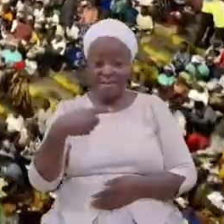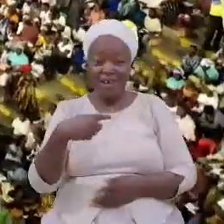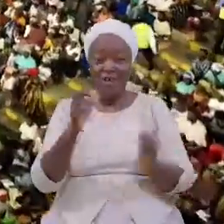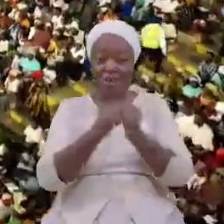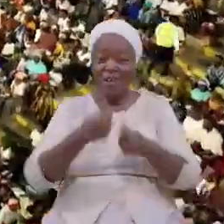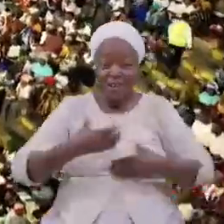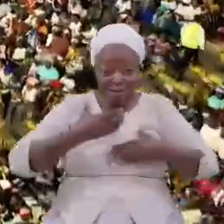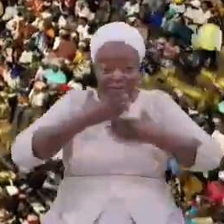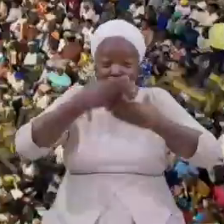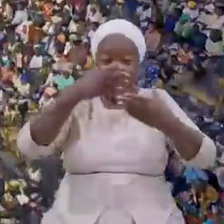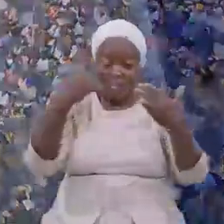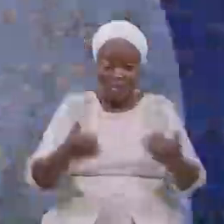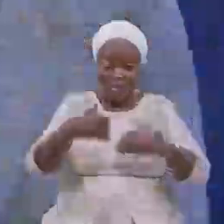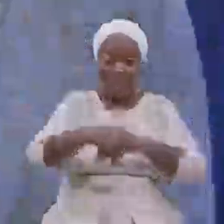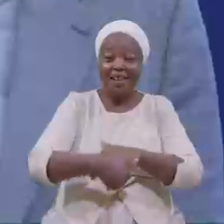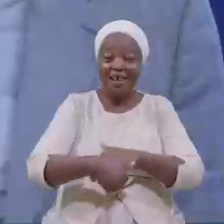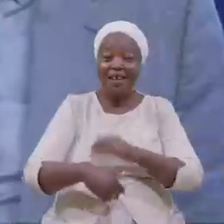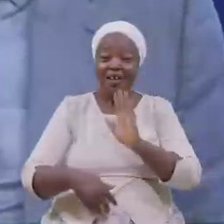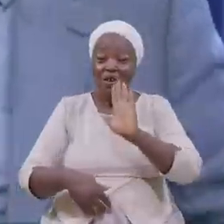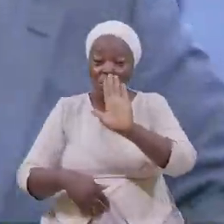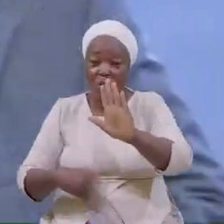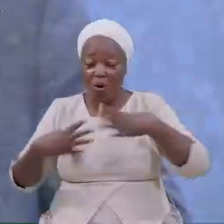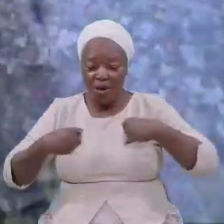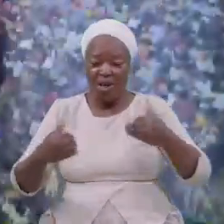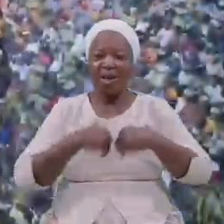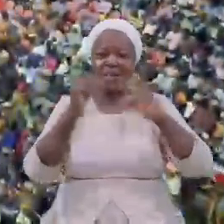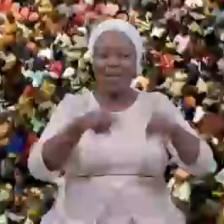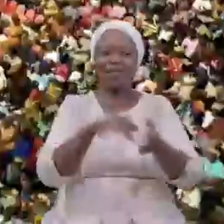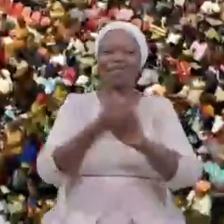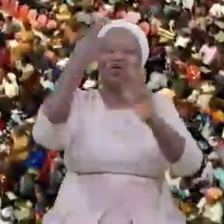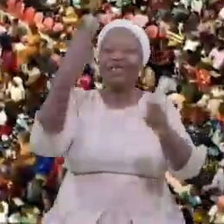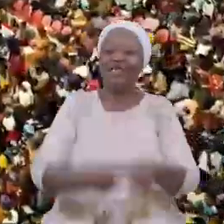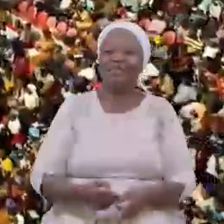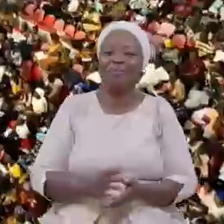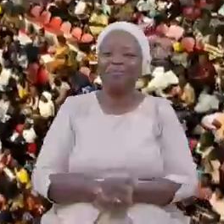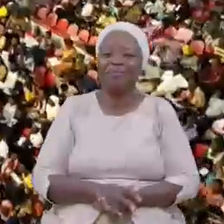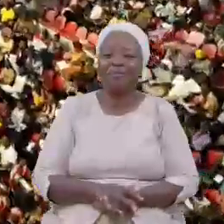loud voice, your healing has come.